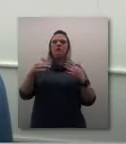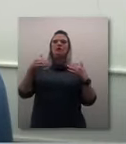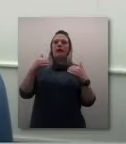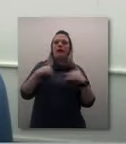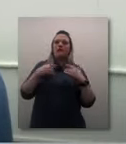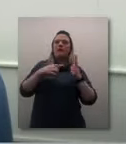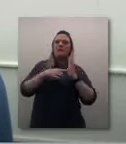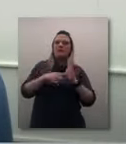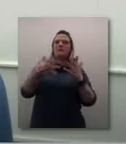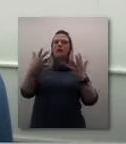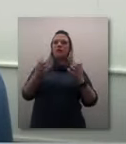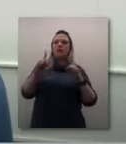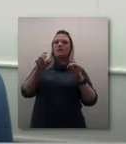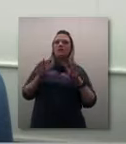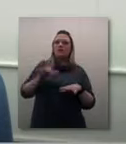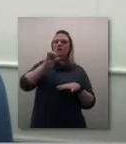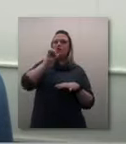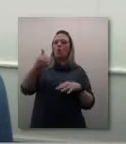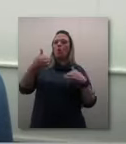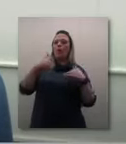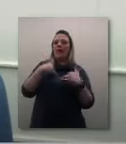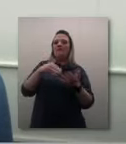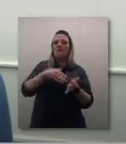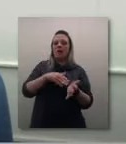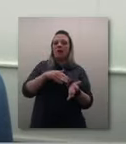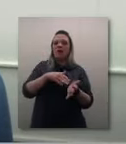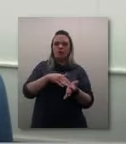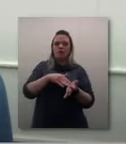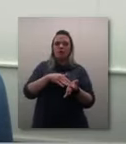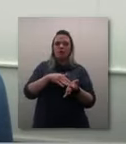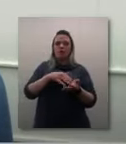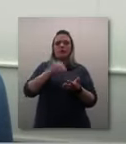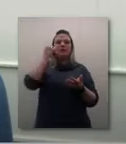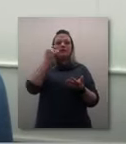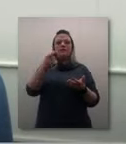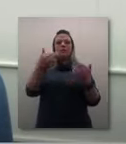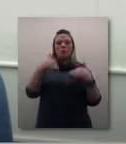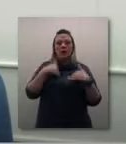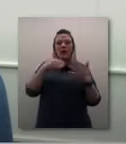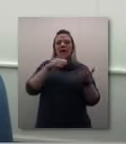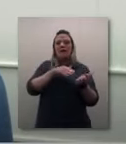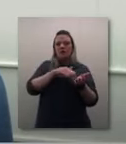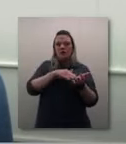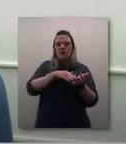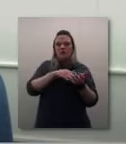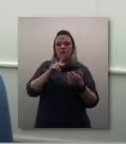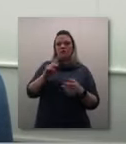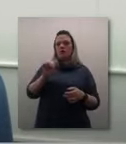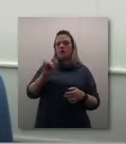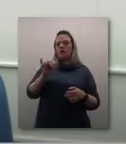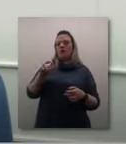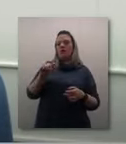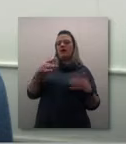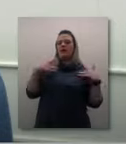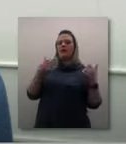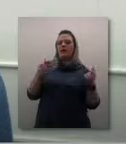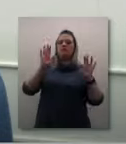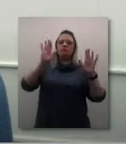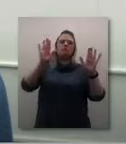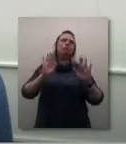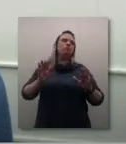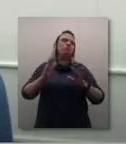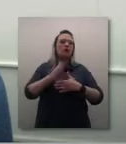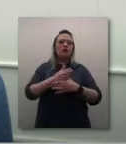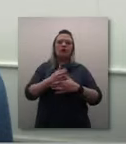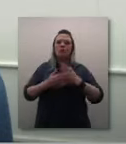and you want to test and you don't have a primary care provider. If you do have a primary care provider, Kaleida Health, who's been a great partner